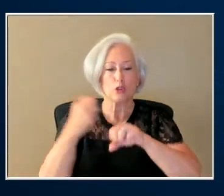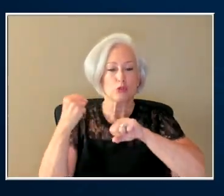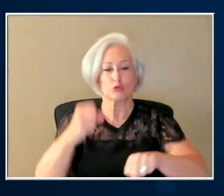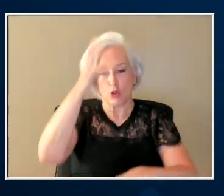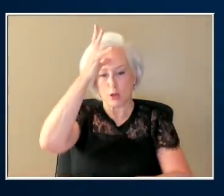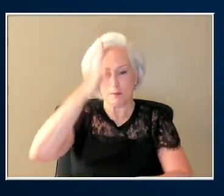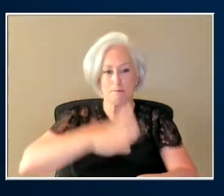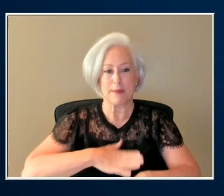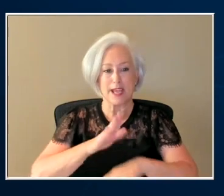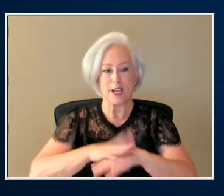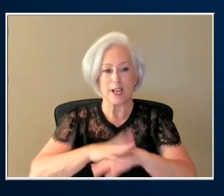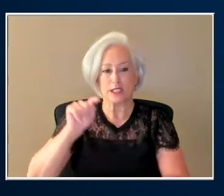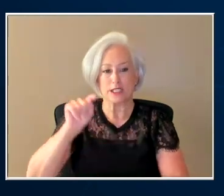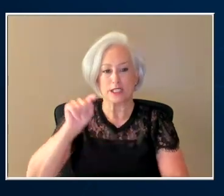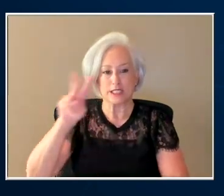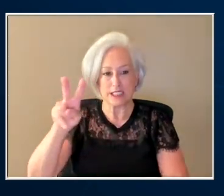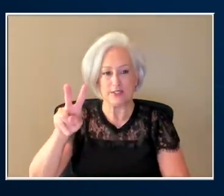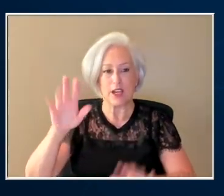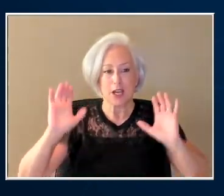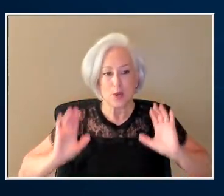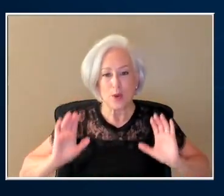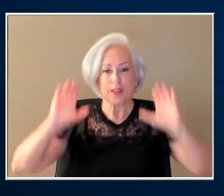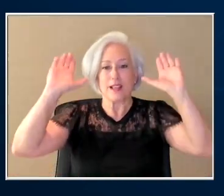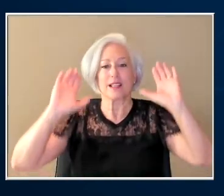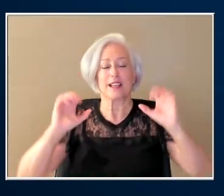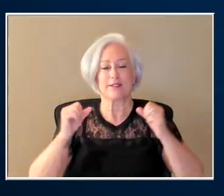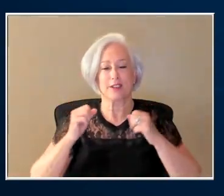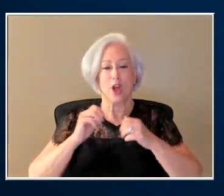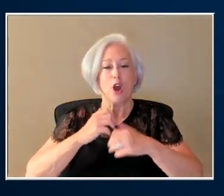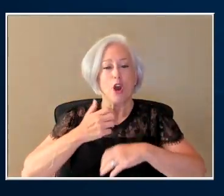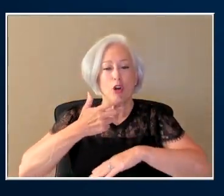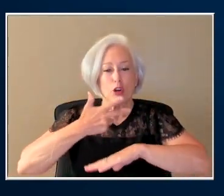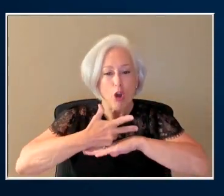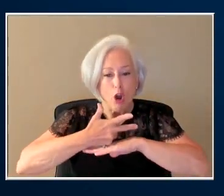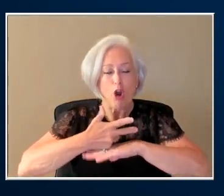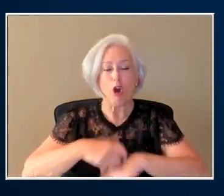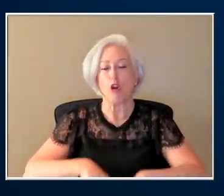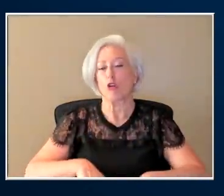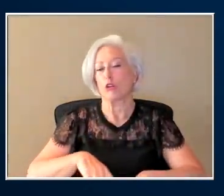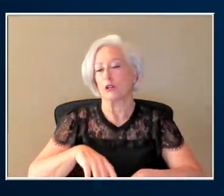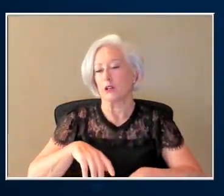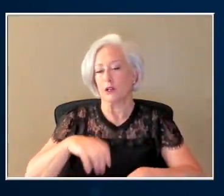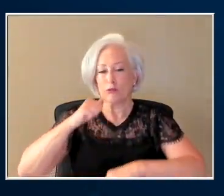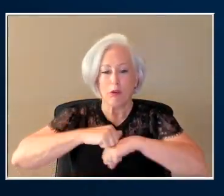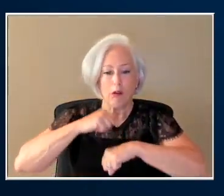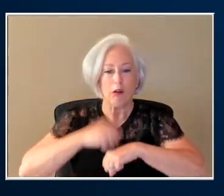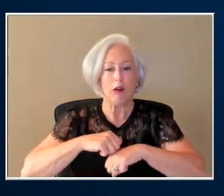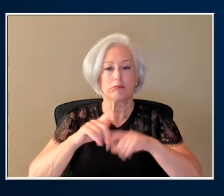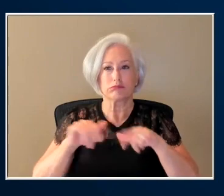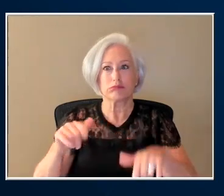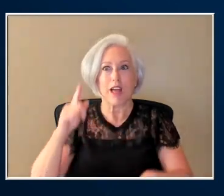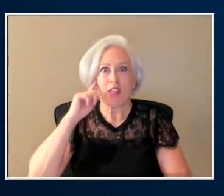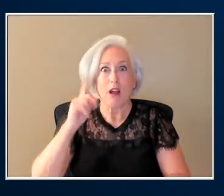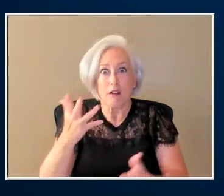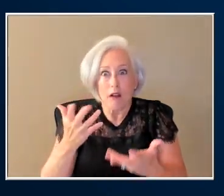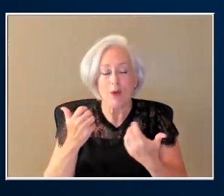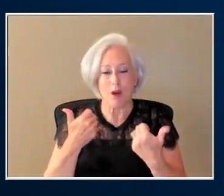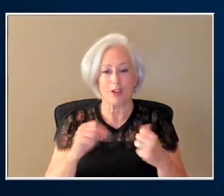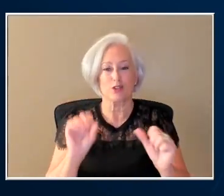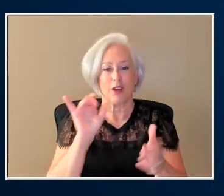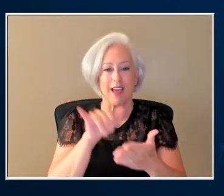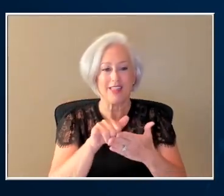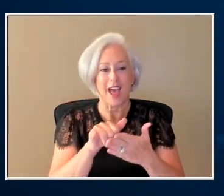cars and pull buses and all that. And it was as simple as, man, that's really cool. I want to try that. And so got into